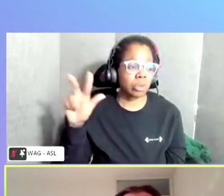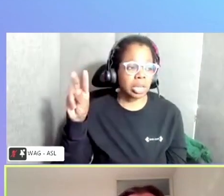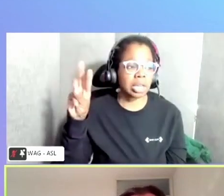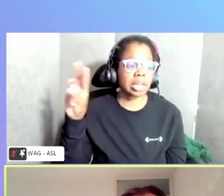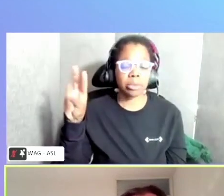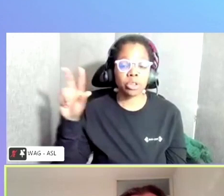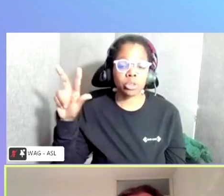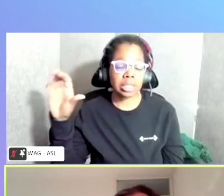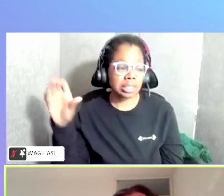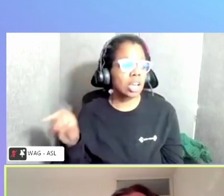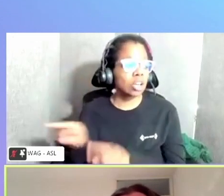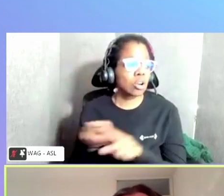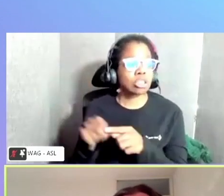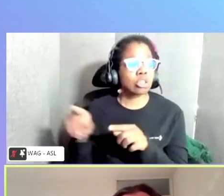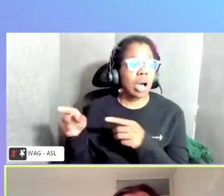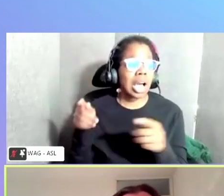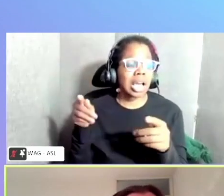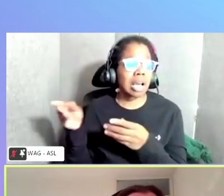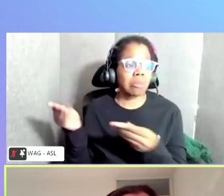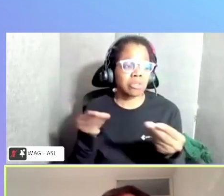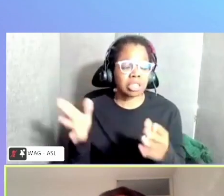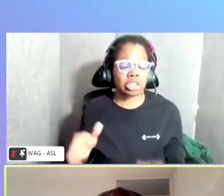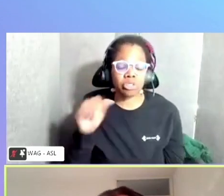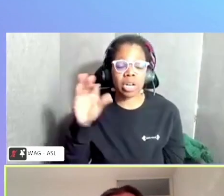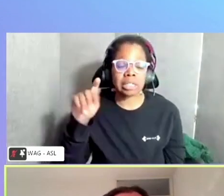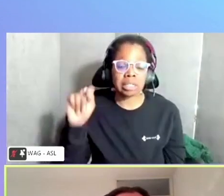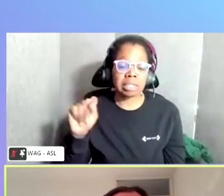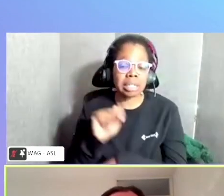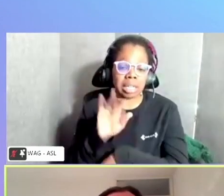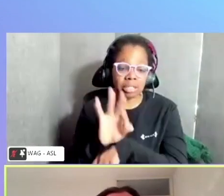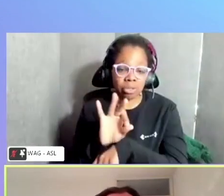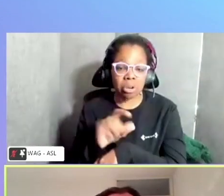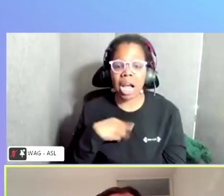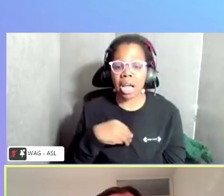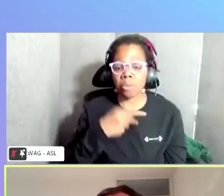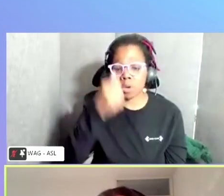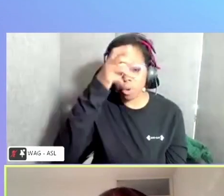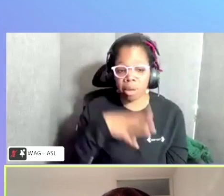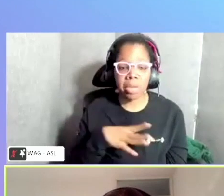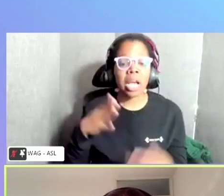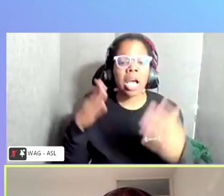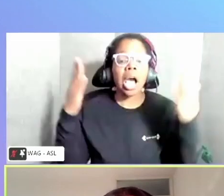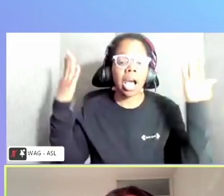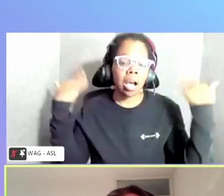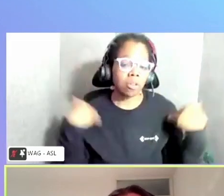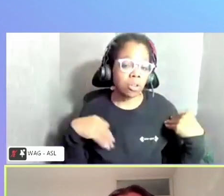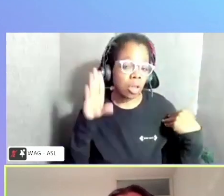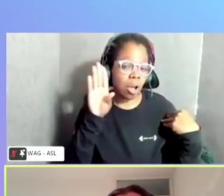ACD task force. I am white male with long brown